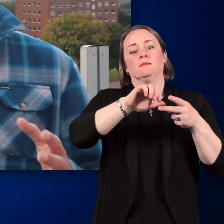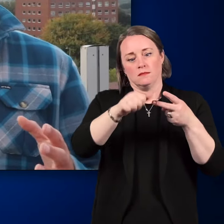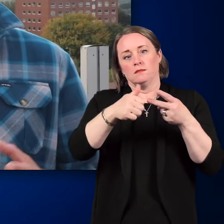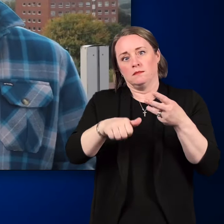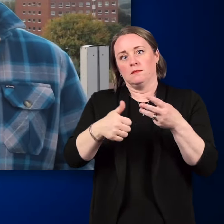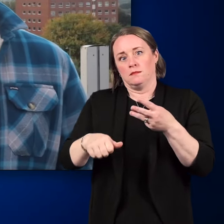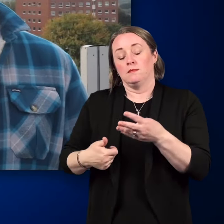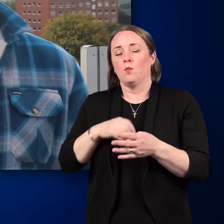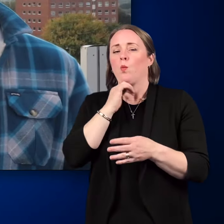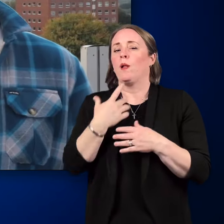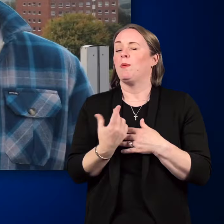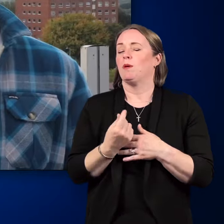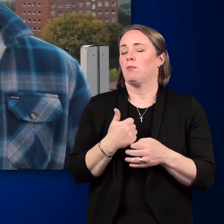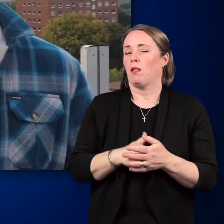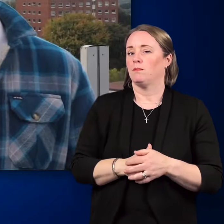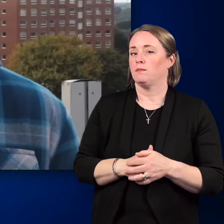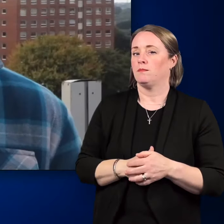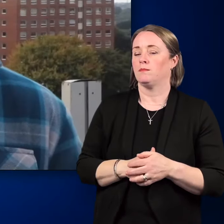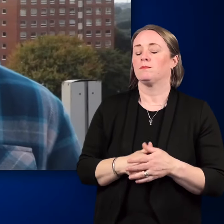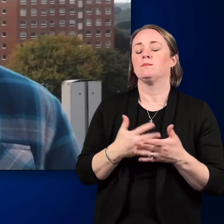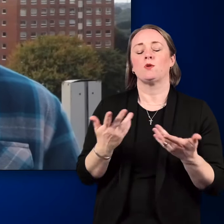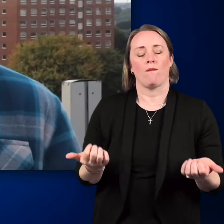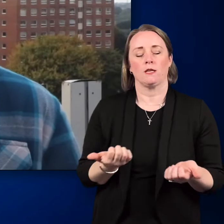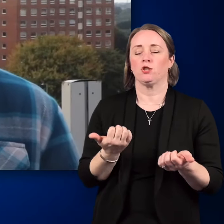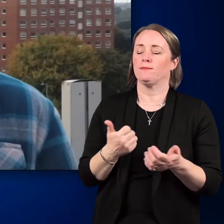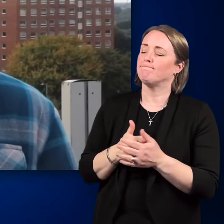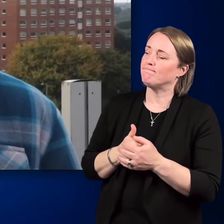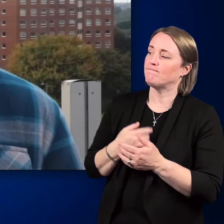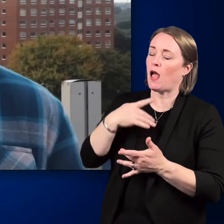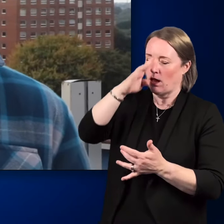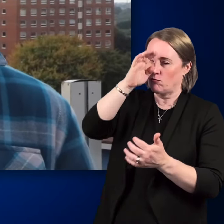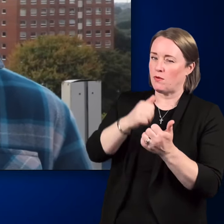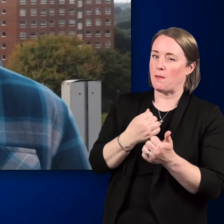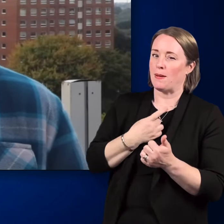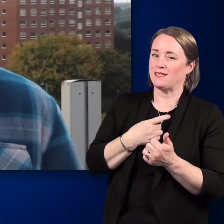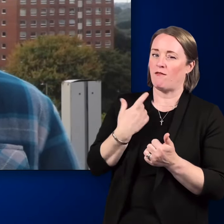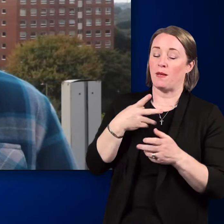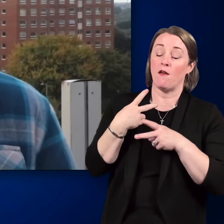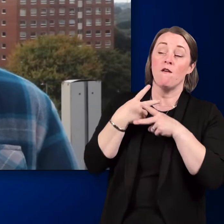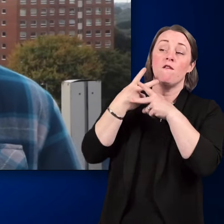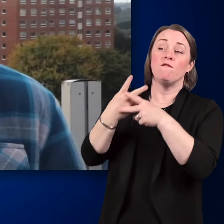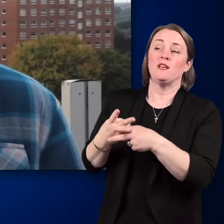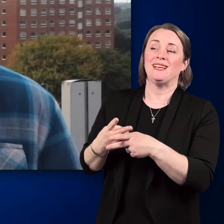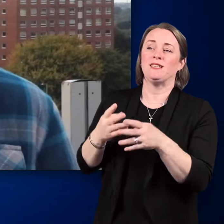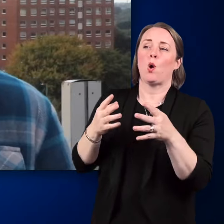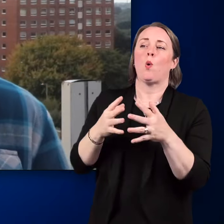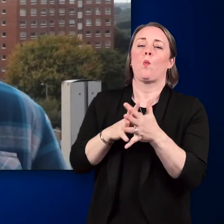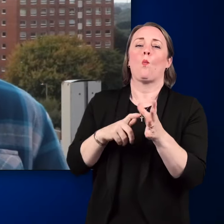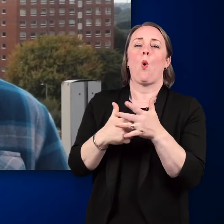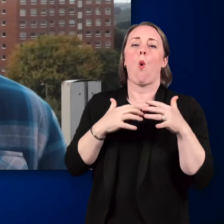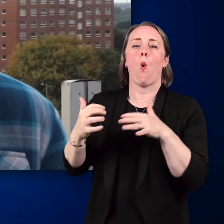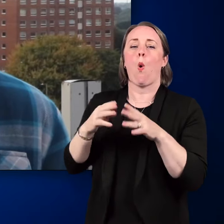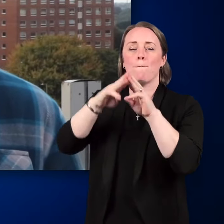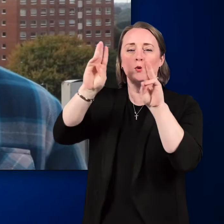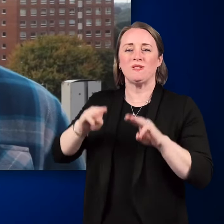So let's just wrap this up, shall we? I remember visiting the Imperial War Museum in London